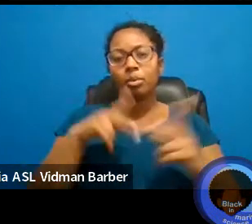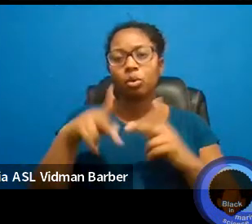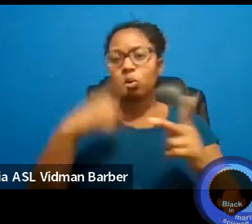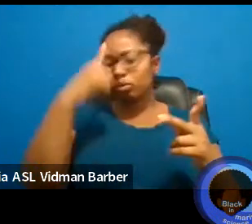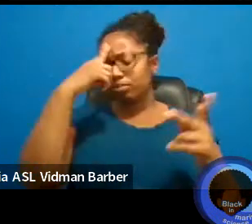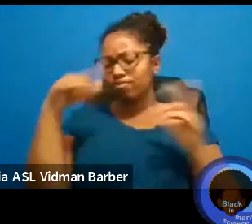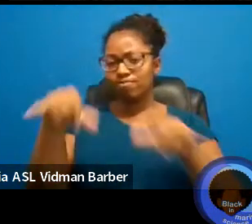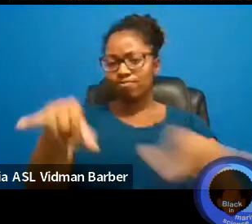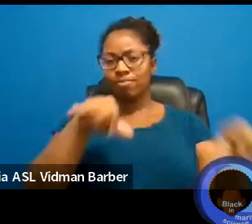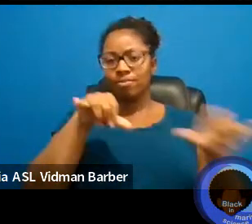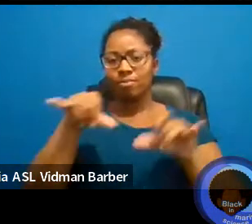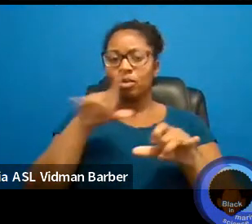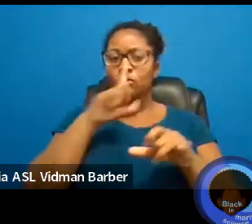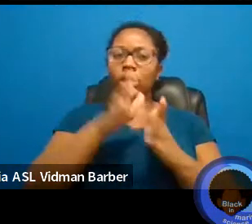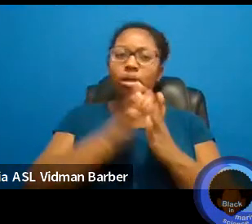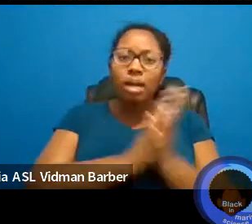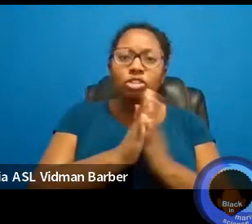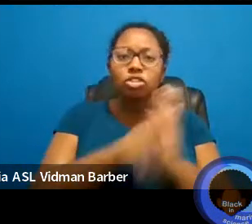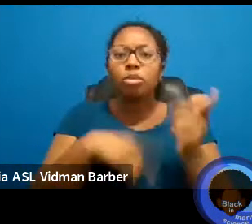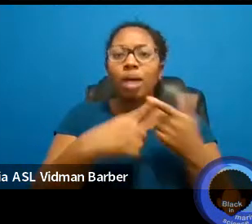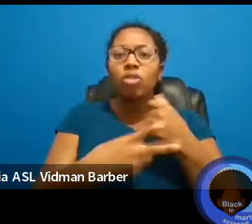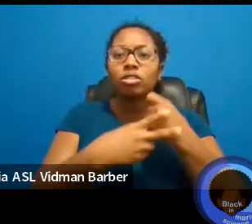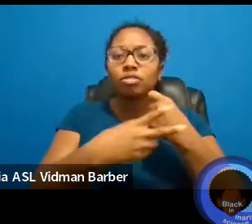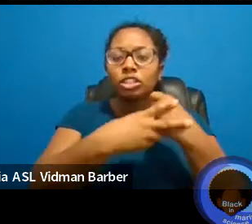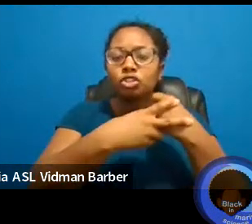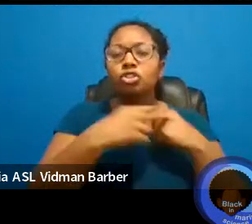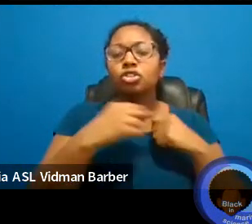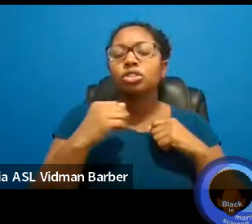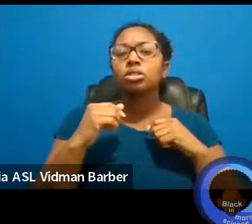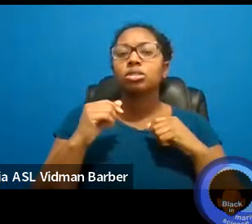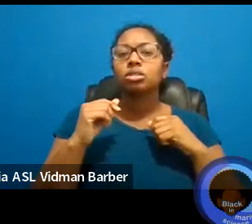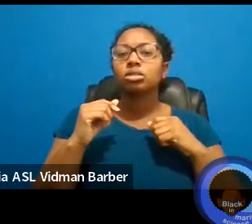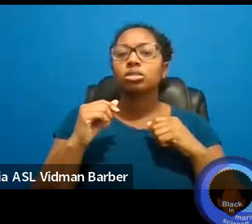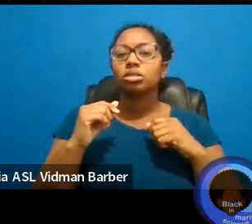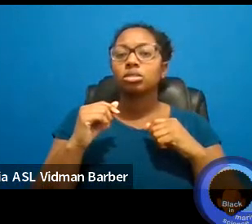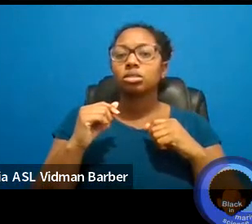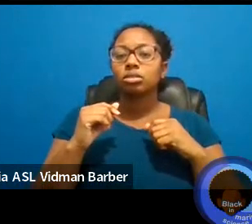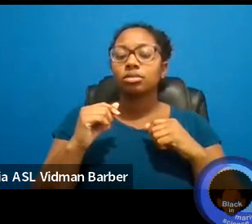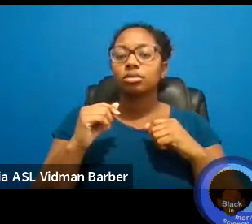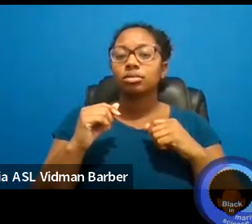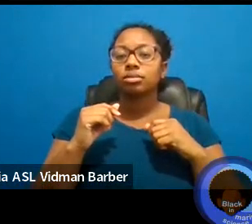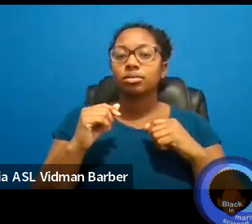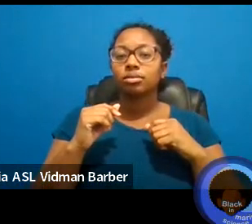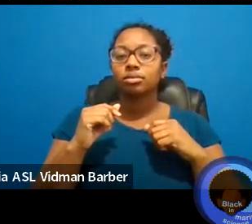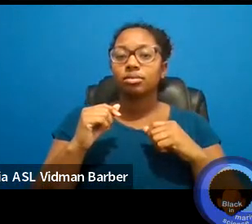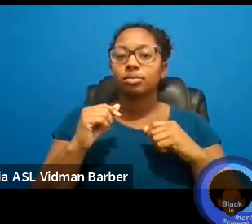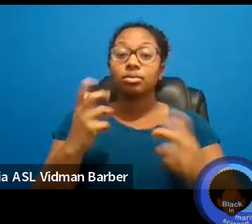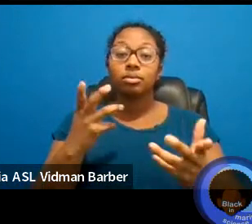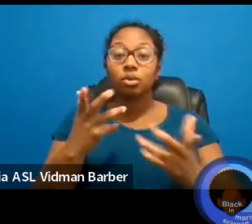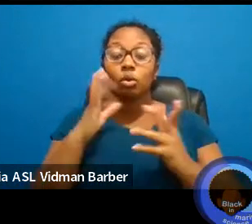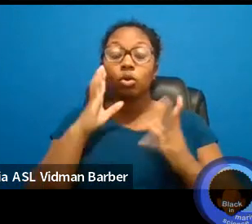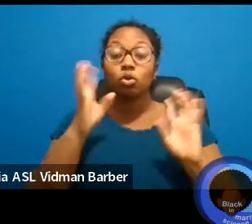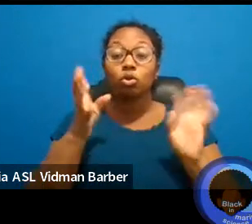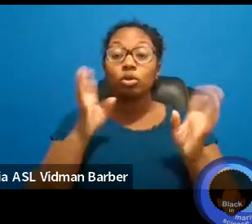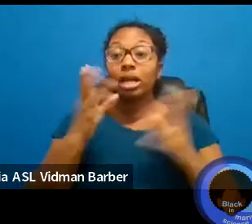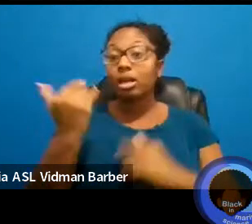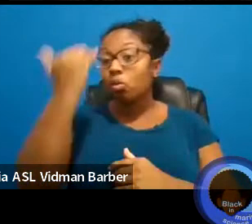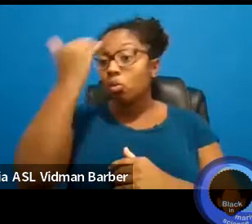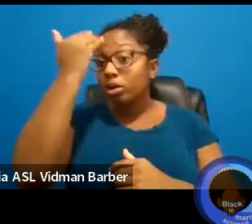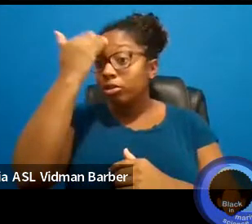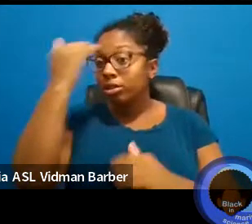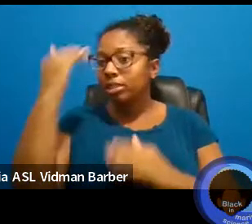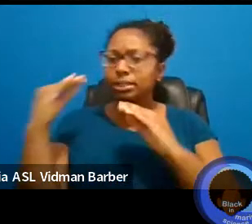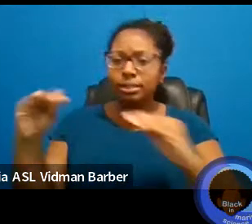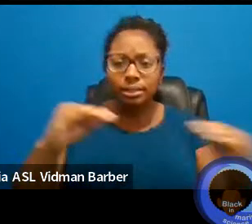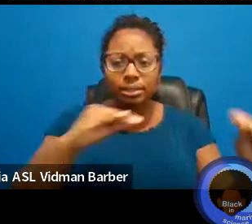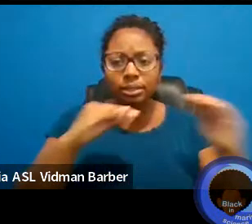who are passionate about conservation. And with this, would like to create awareness and educate people, especially